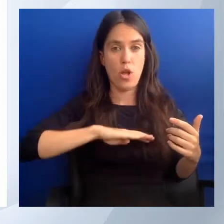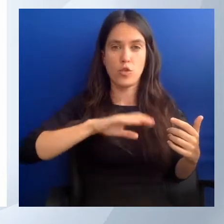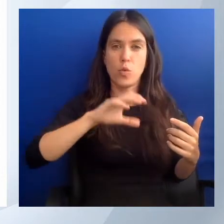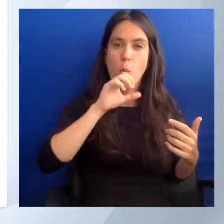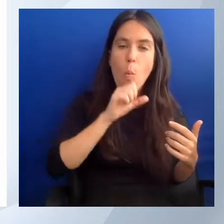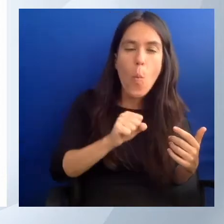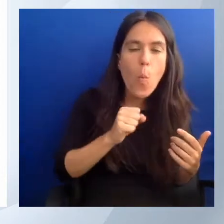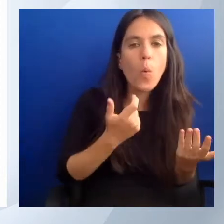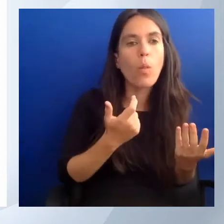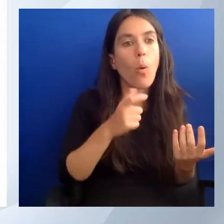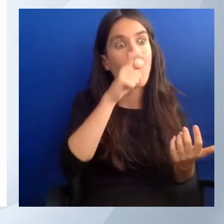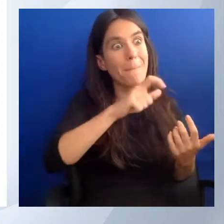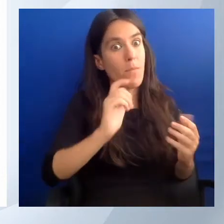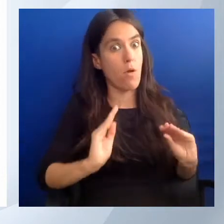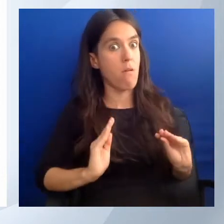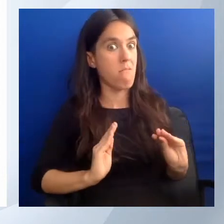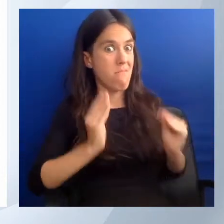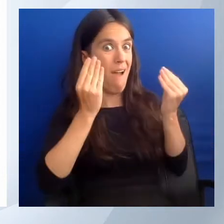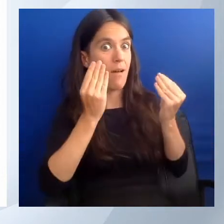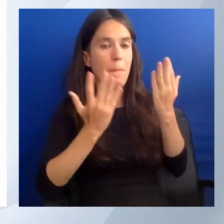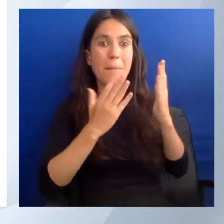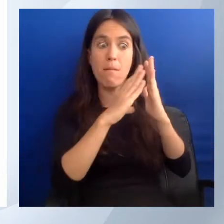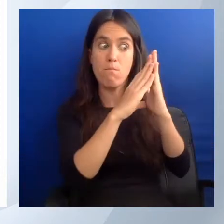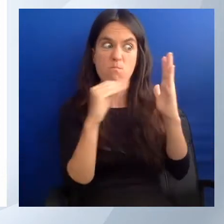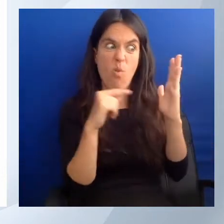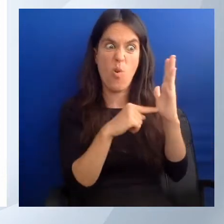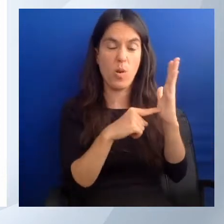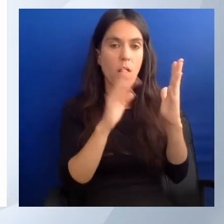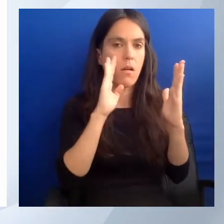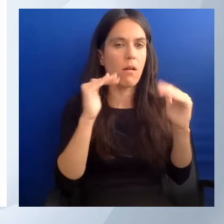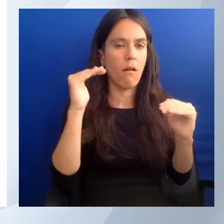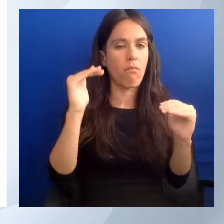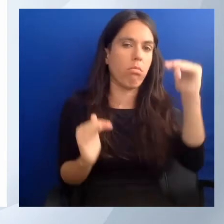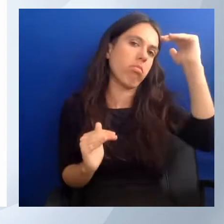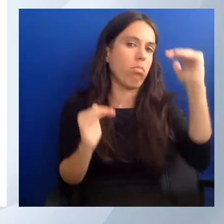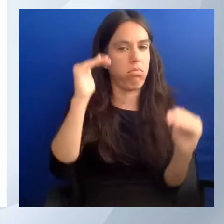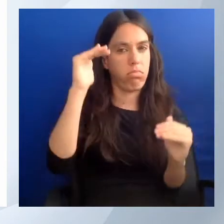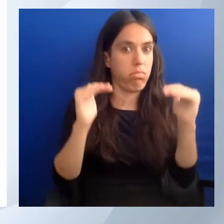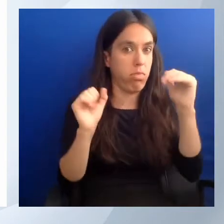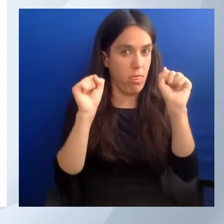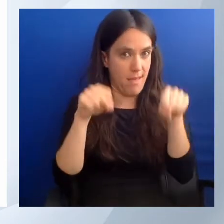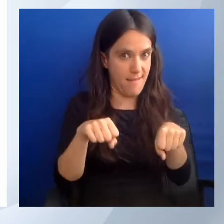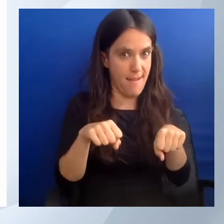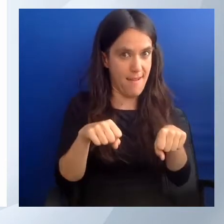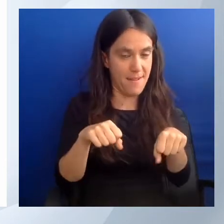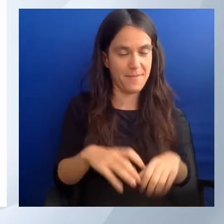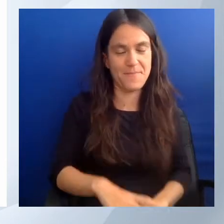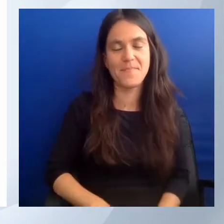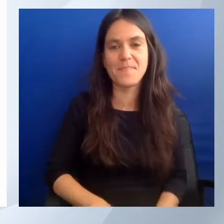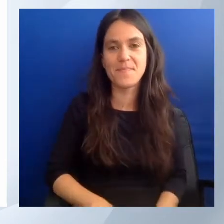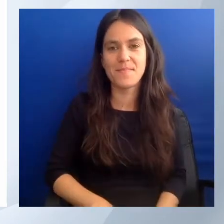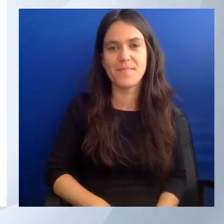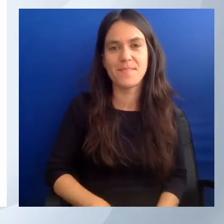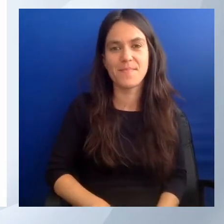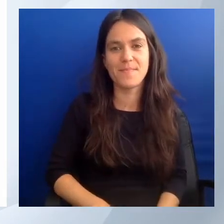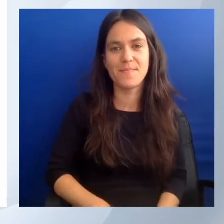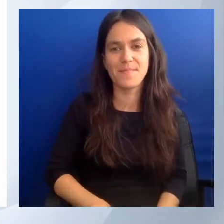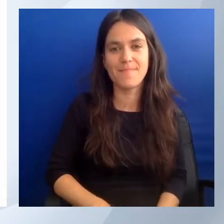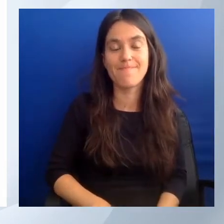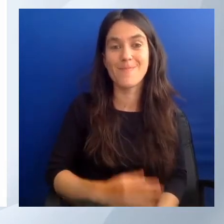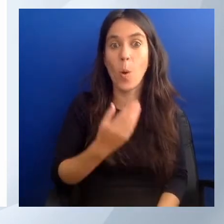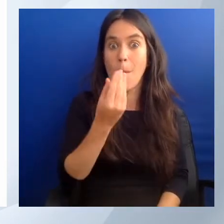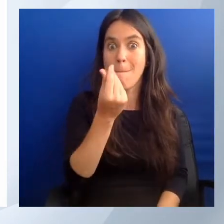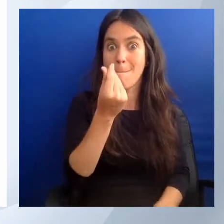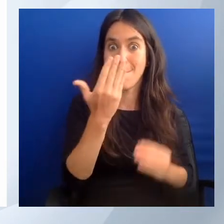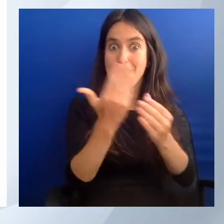treated differently by the same model, despite the fact that there shouldn't be a difference. The same happens for bits and dollars in this case. The bits and